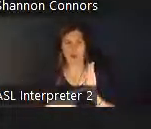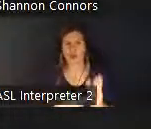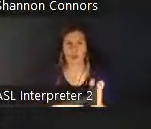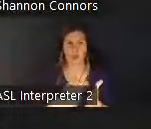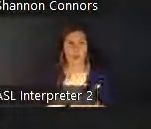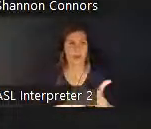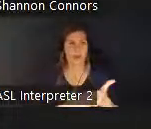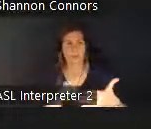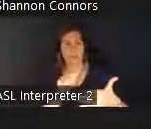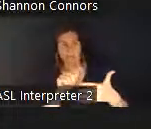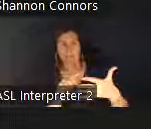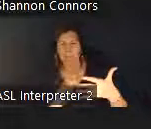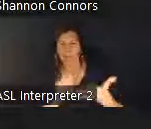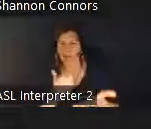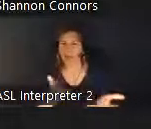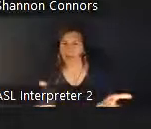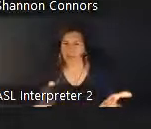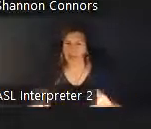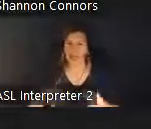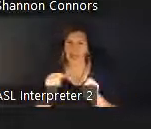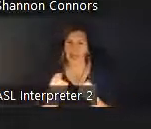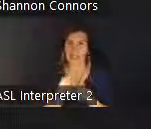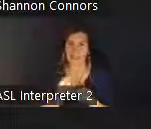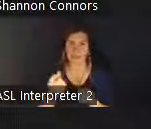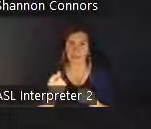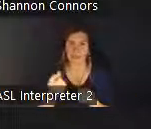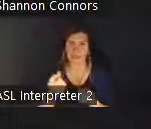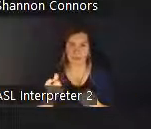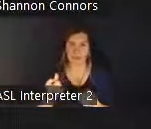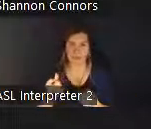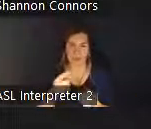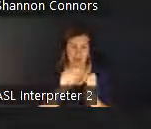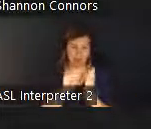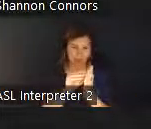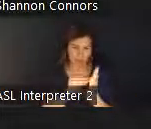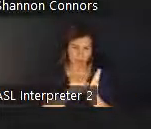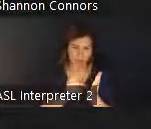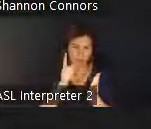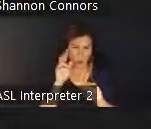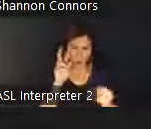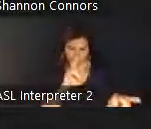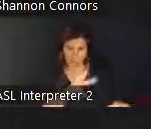items that this team came up with to conclude their adaptation plan.